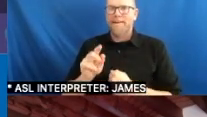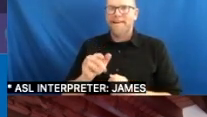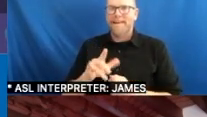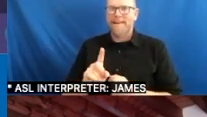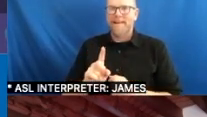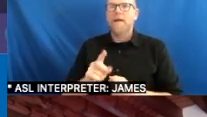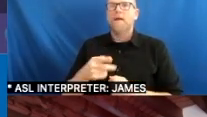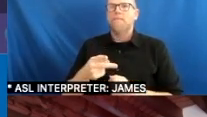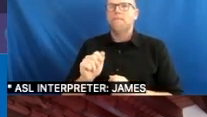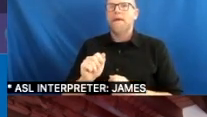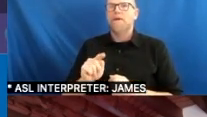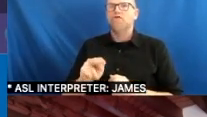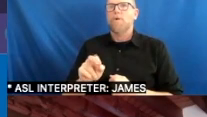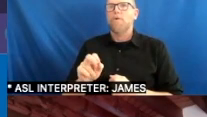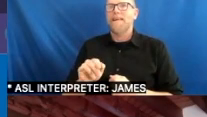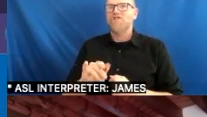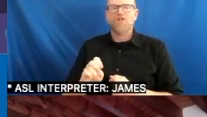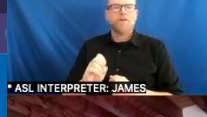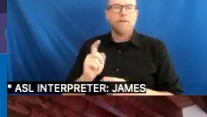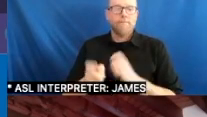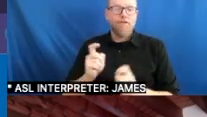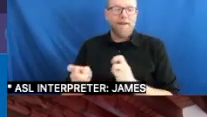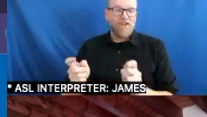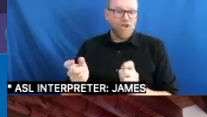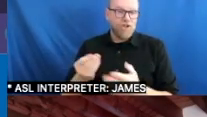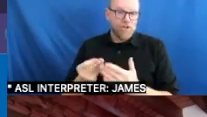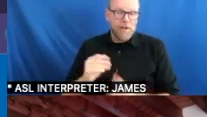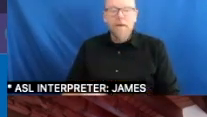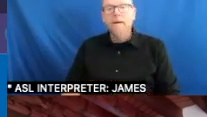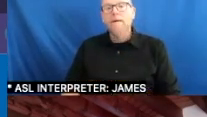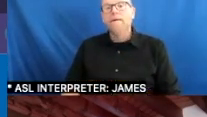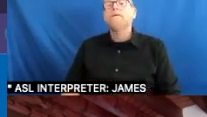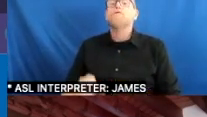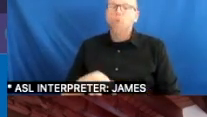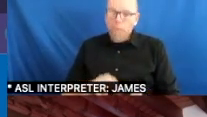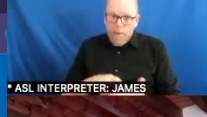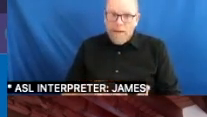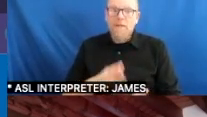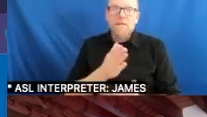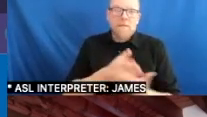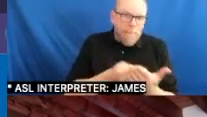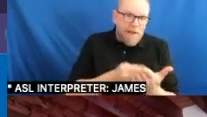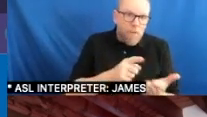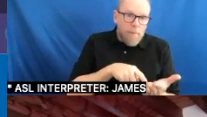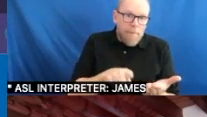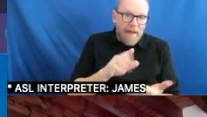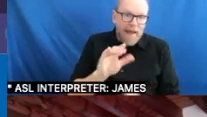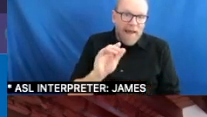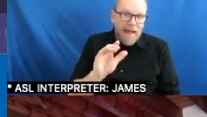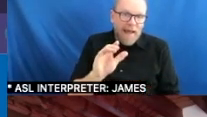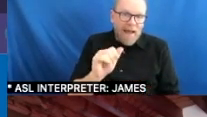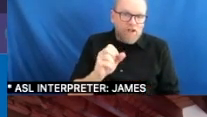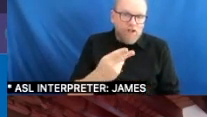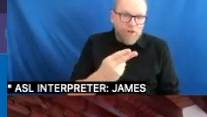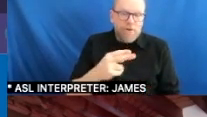the year and they distribute it to their members, a lot of times they'll pay some in cash and then the rest they'll